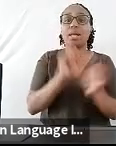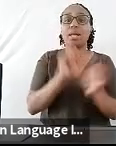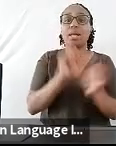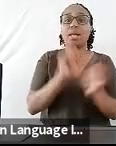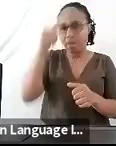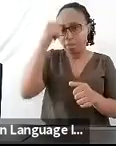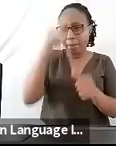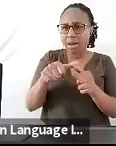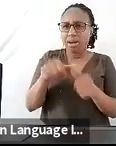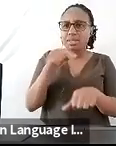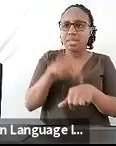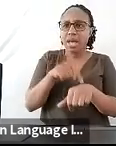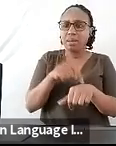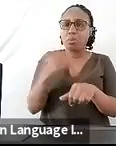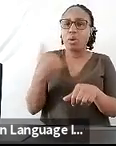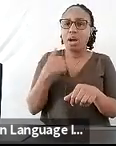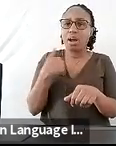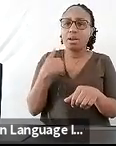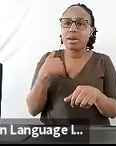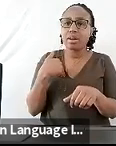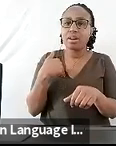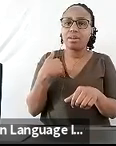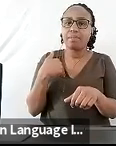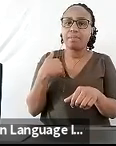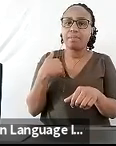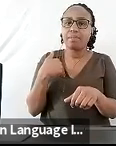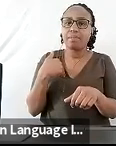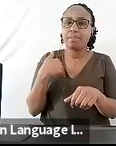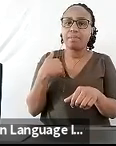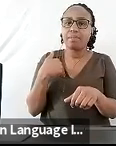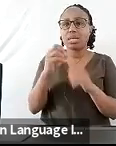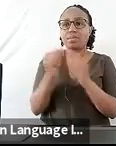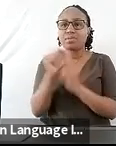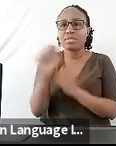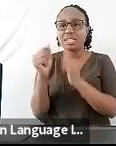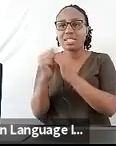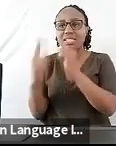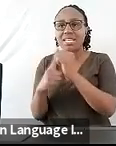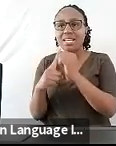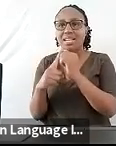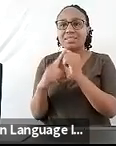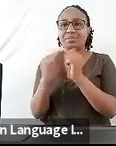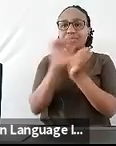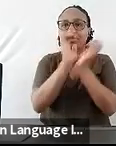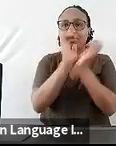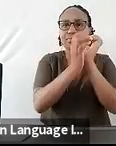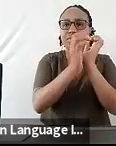I think it was in 2015, 2016, Kasarani, when they rounded up all Somali people and put them in Kasarani. Yeah.